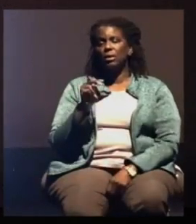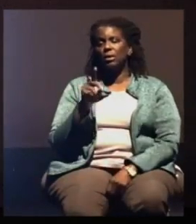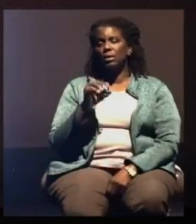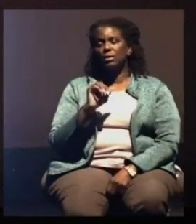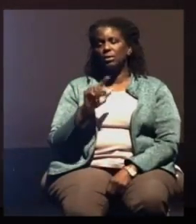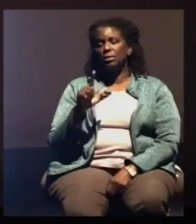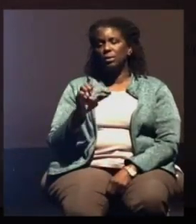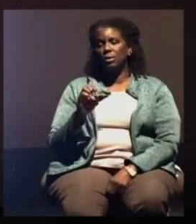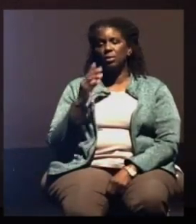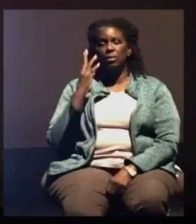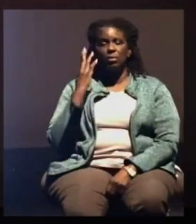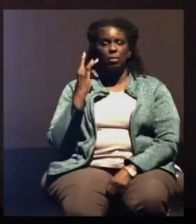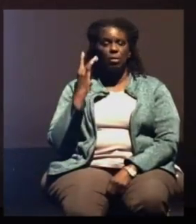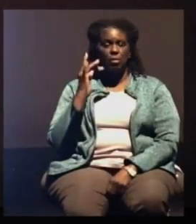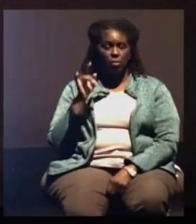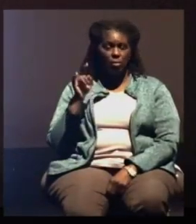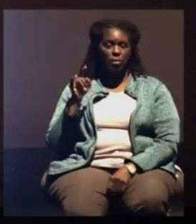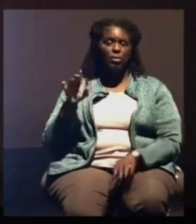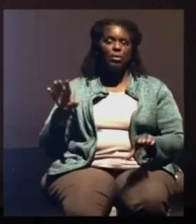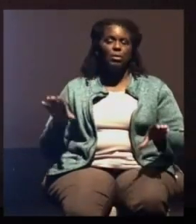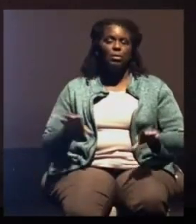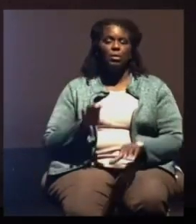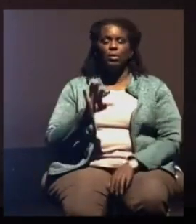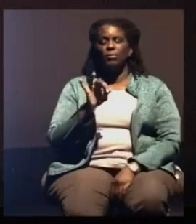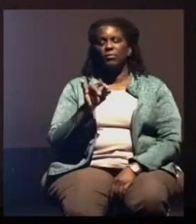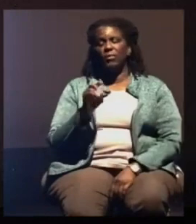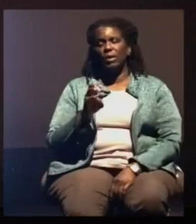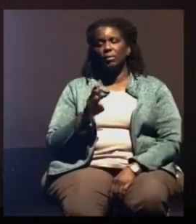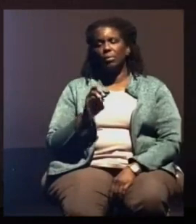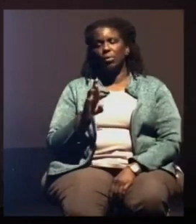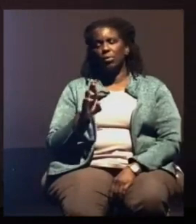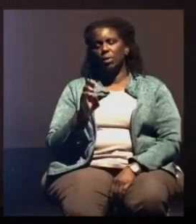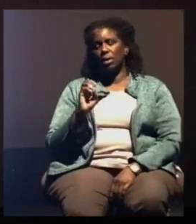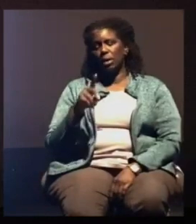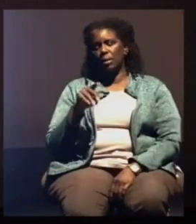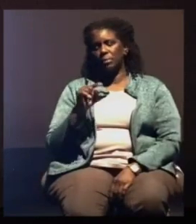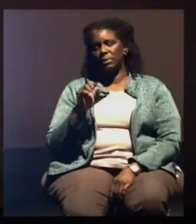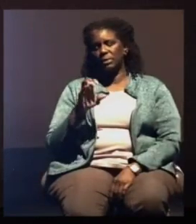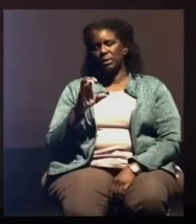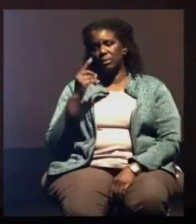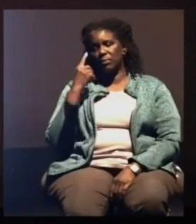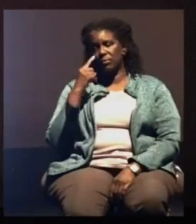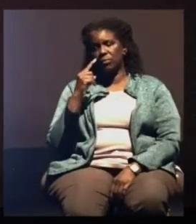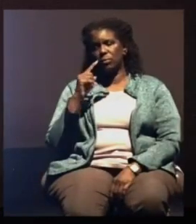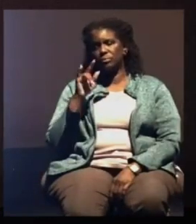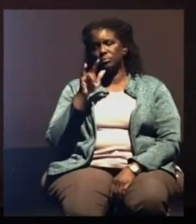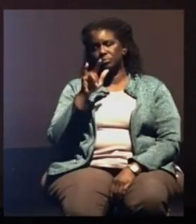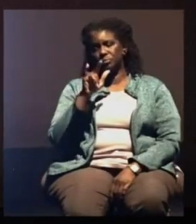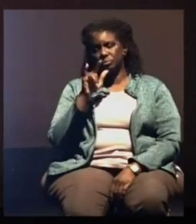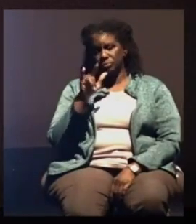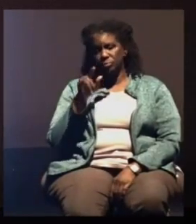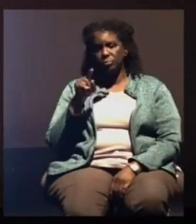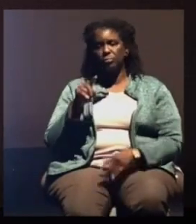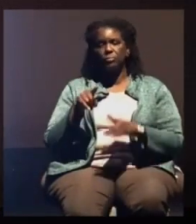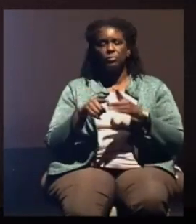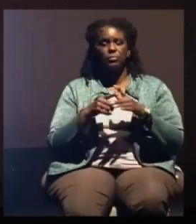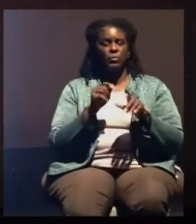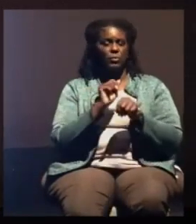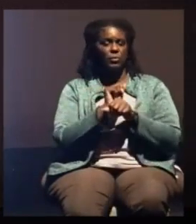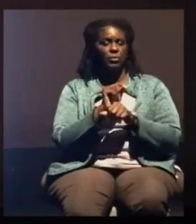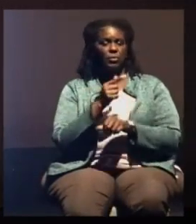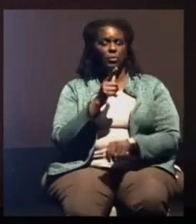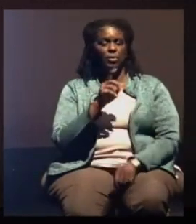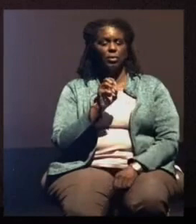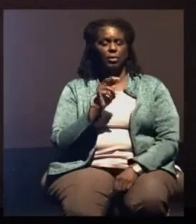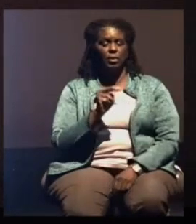optic components and assemblies, primarily for aerospace applications. He first started working for Glen Air while in college nearly 40 years